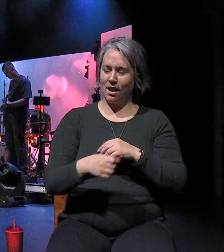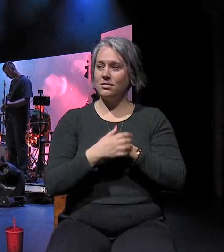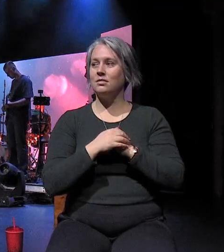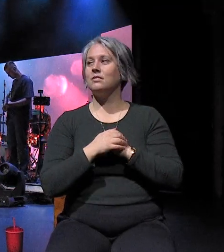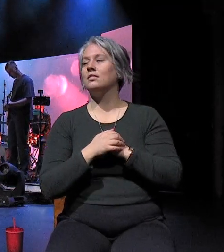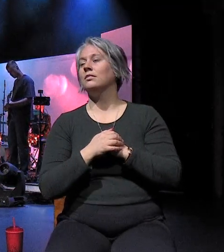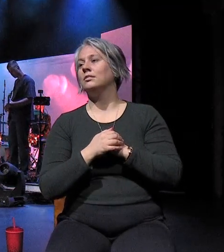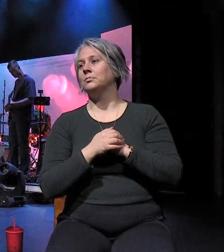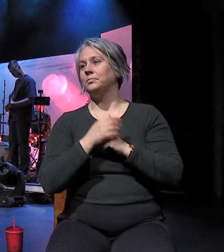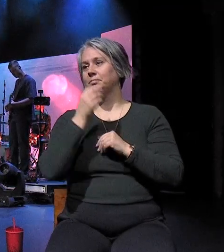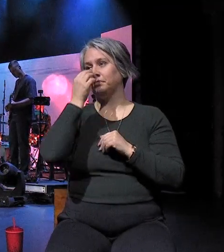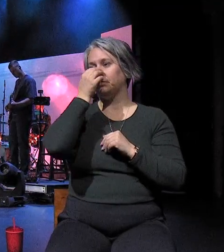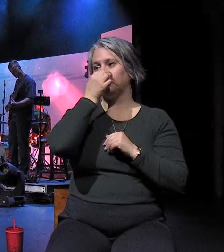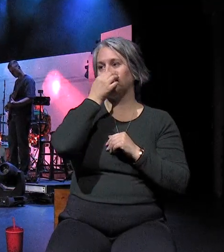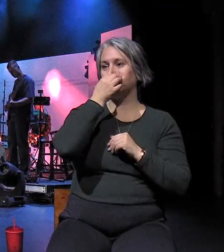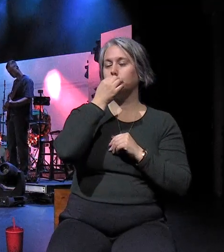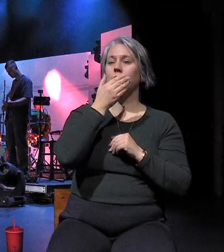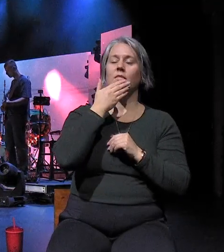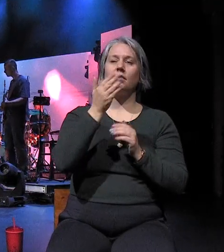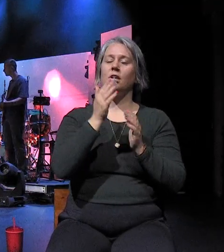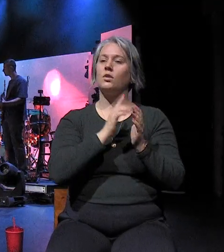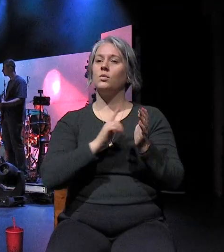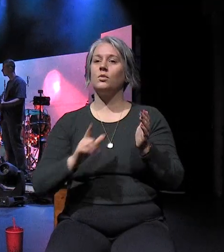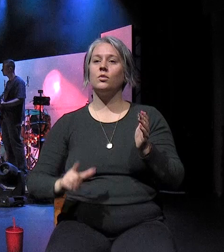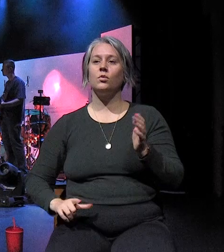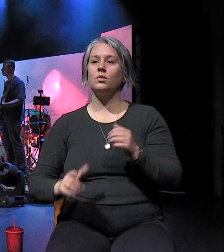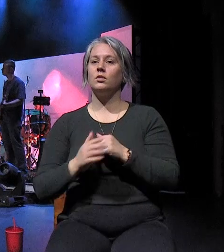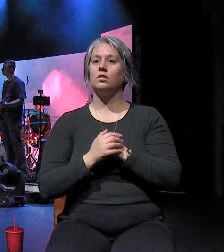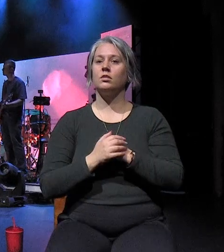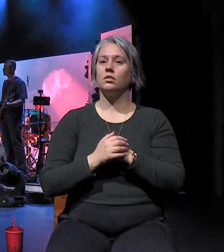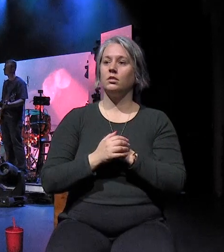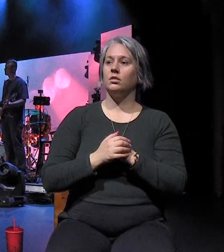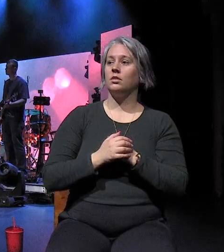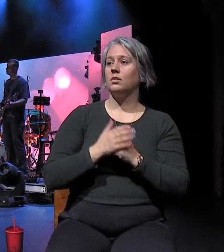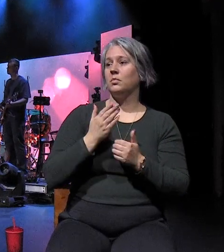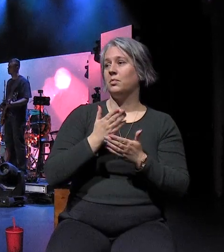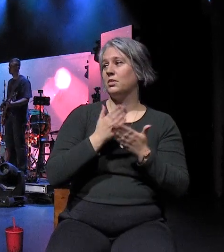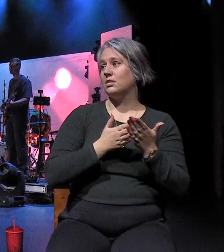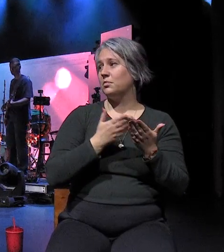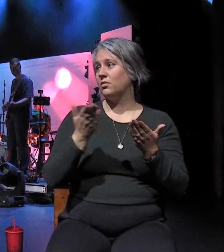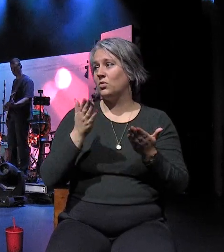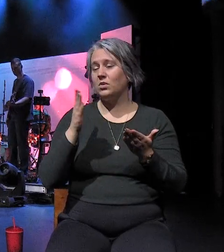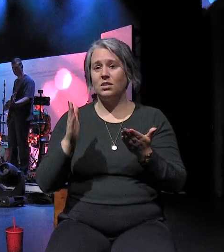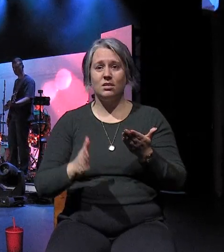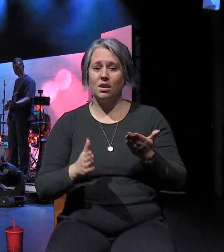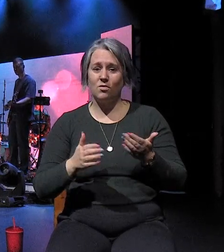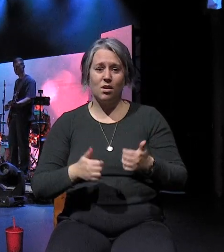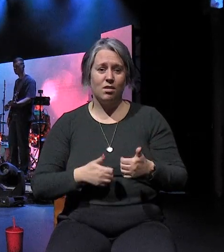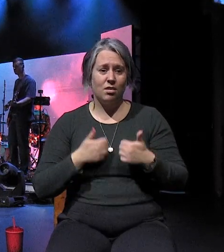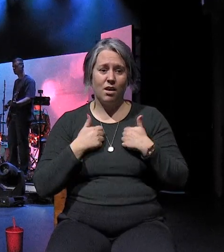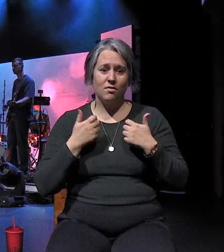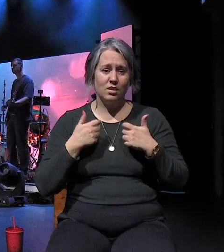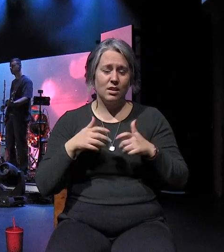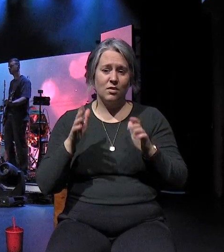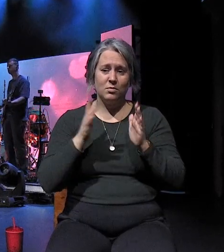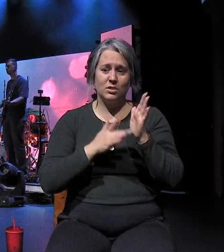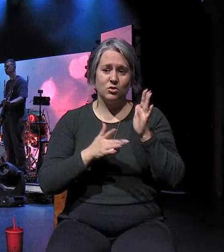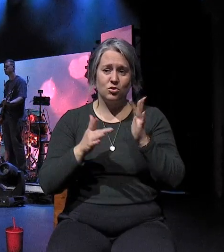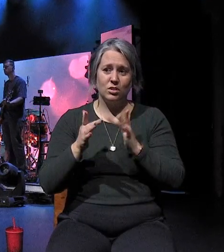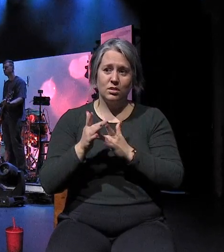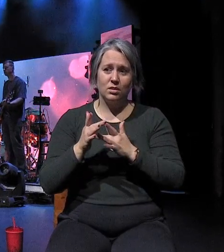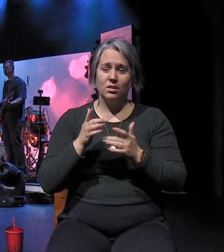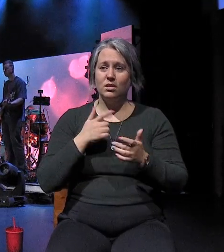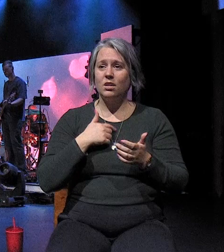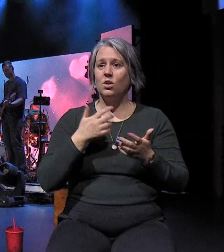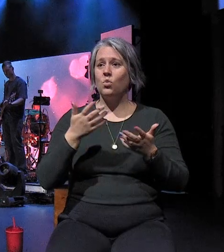Yes. Thank you, Lord. Thank you, Lord. You know, there may be some of you here today that have never given your life to Christ, like taking that first step. I